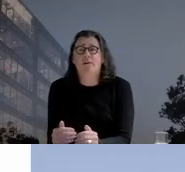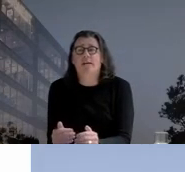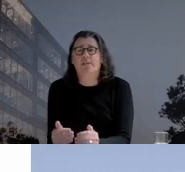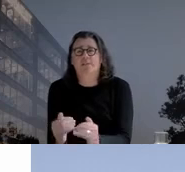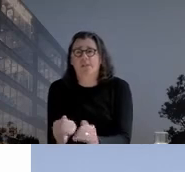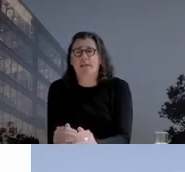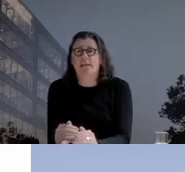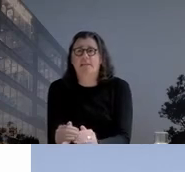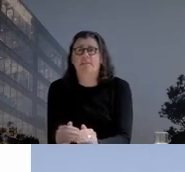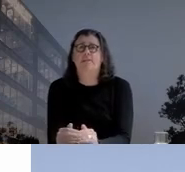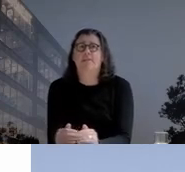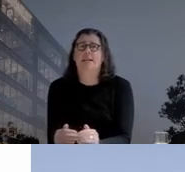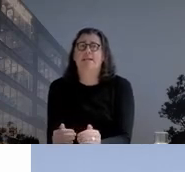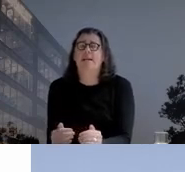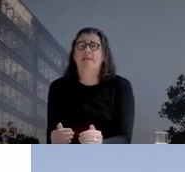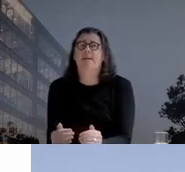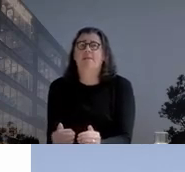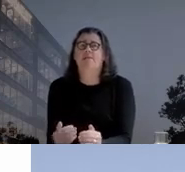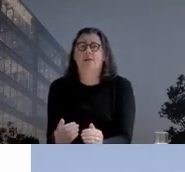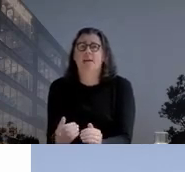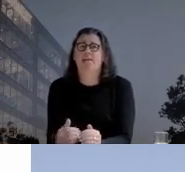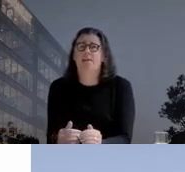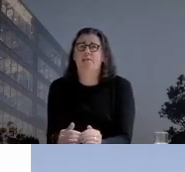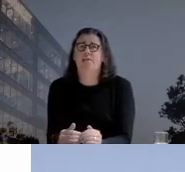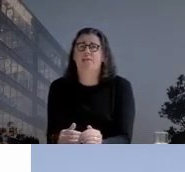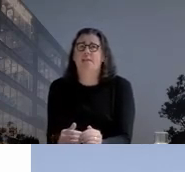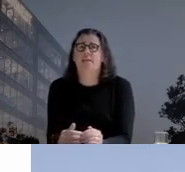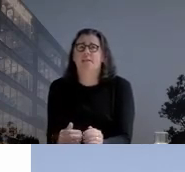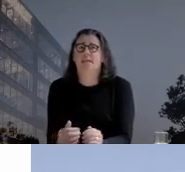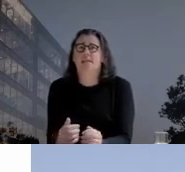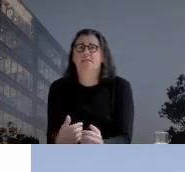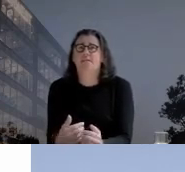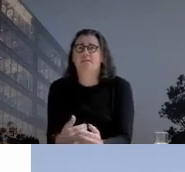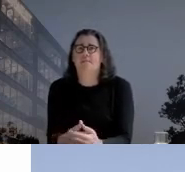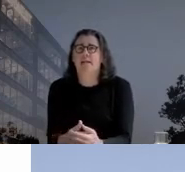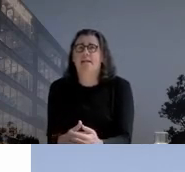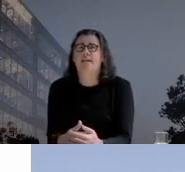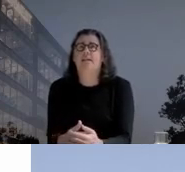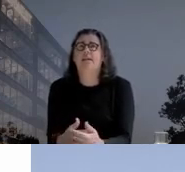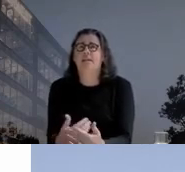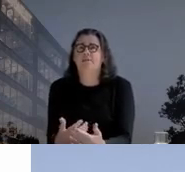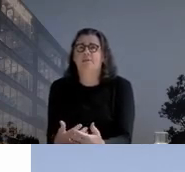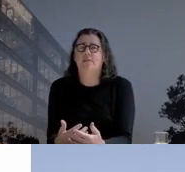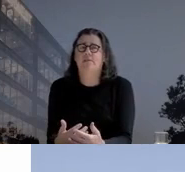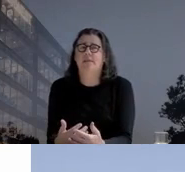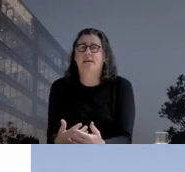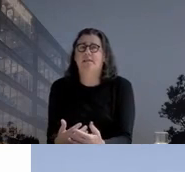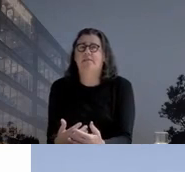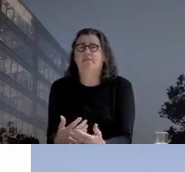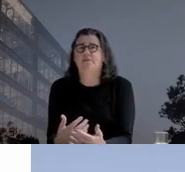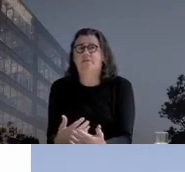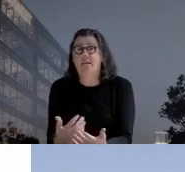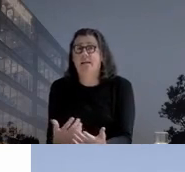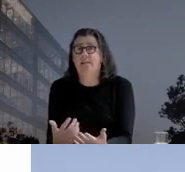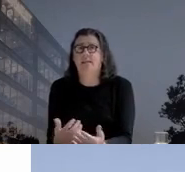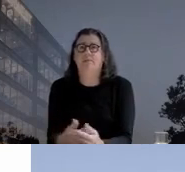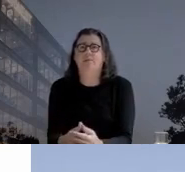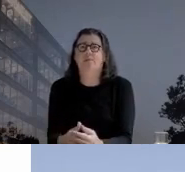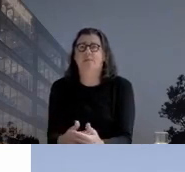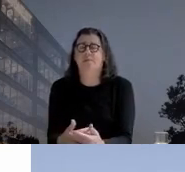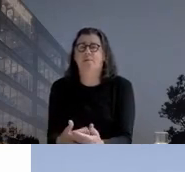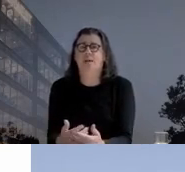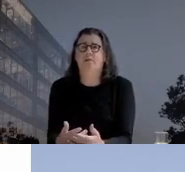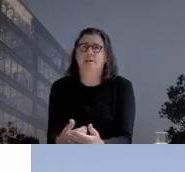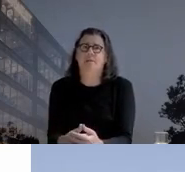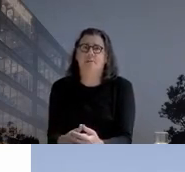To then look at shading, this is the next layer in. So SHGC tends to be directly inversely related to VLT,